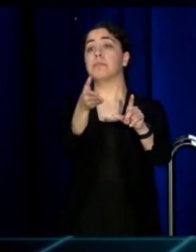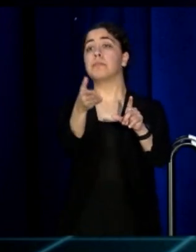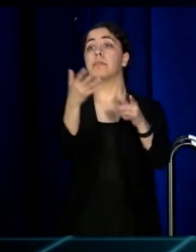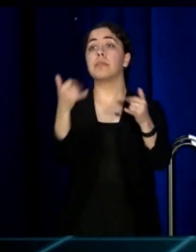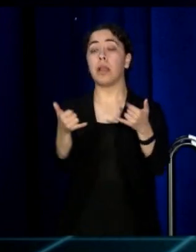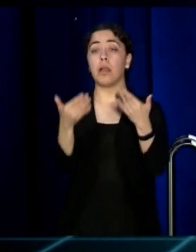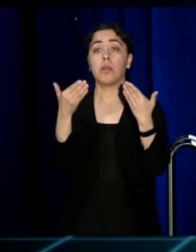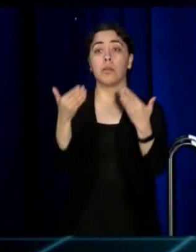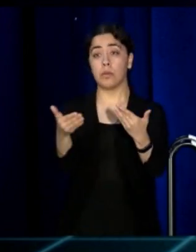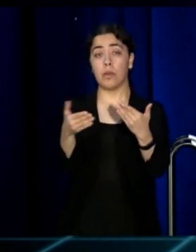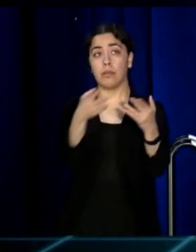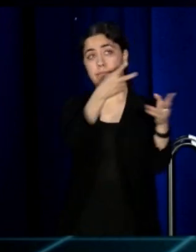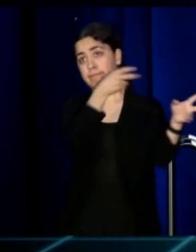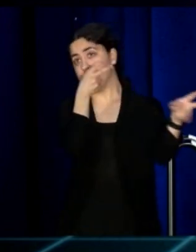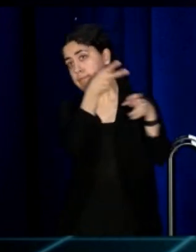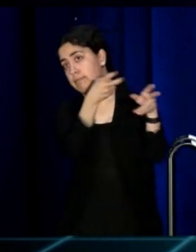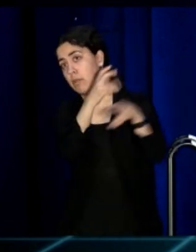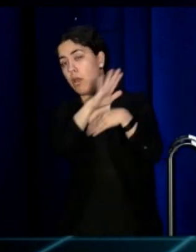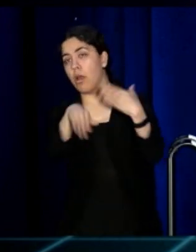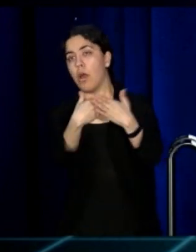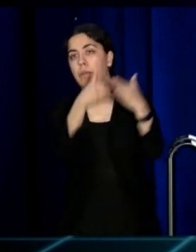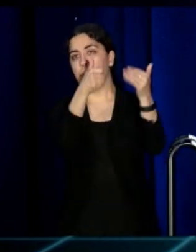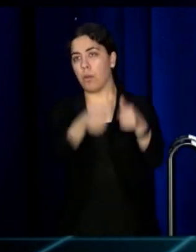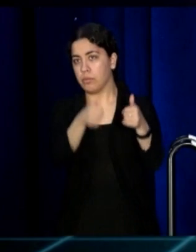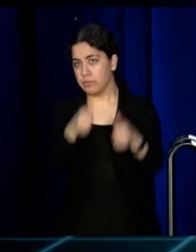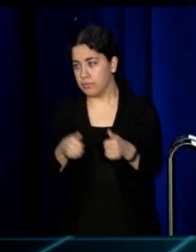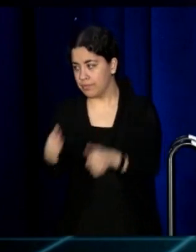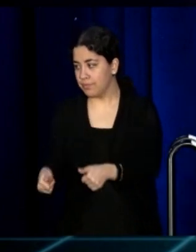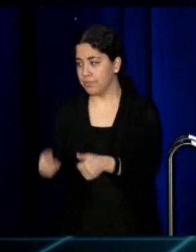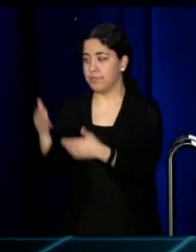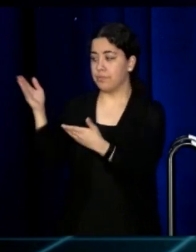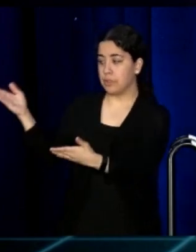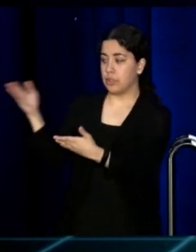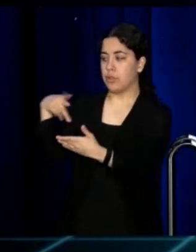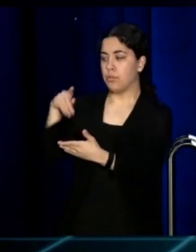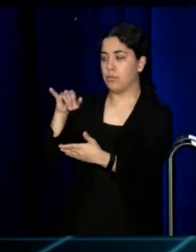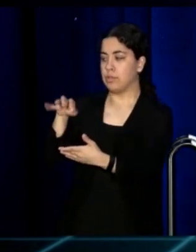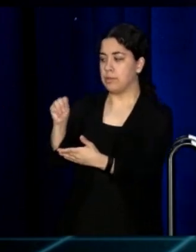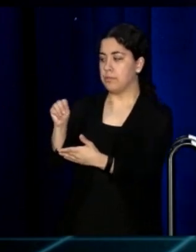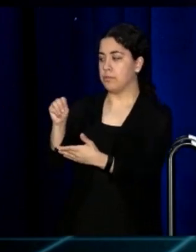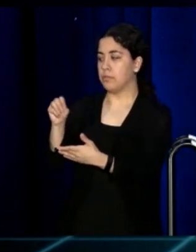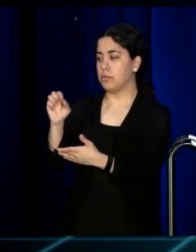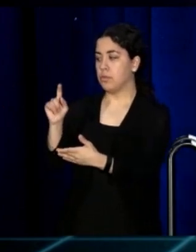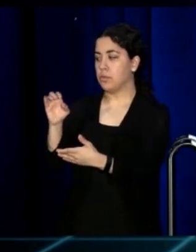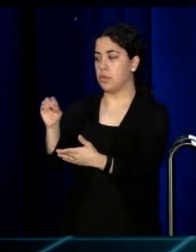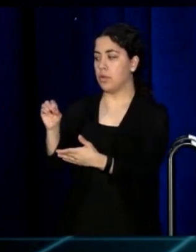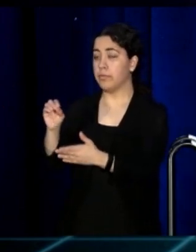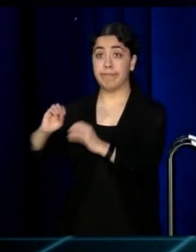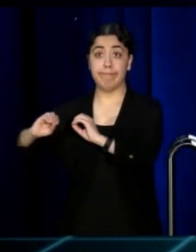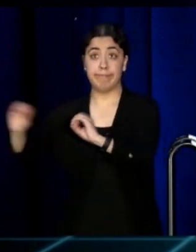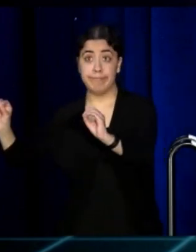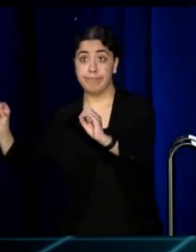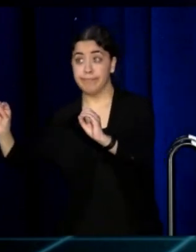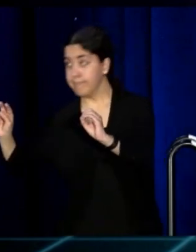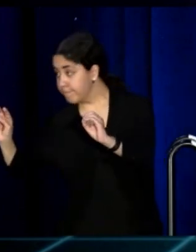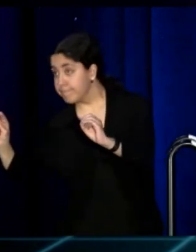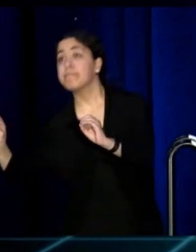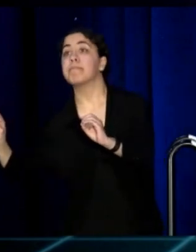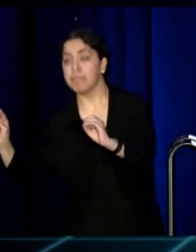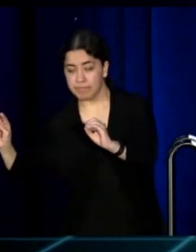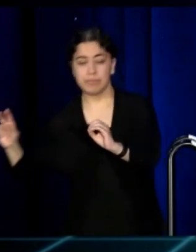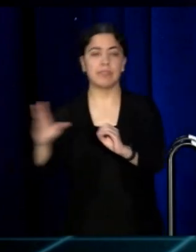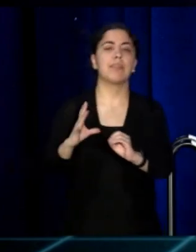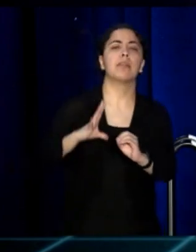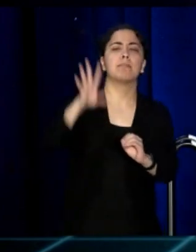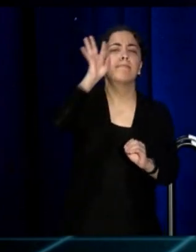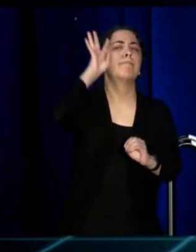fetch all of the posts in the database. And you can see over here in Prisma Studio, I don't have any. So let's actually